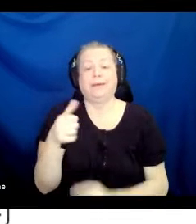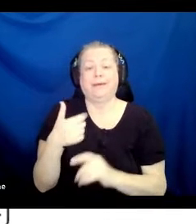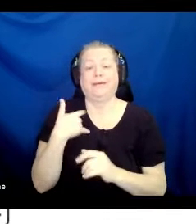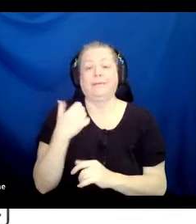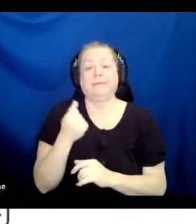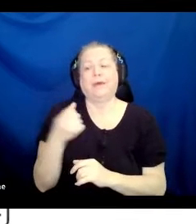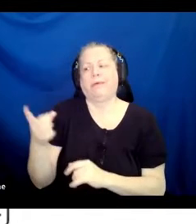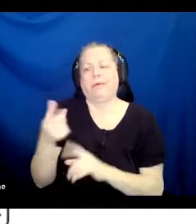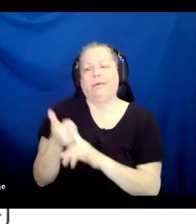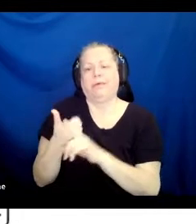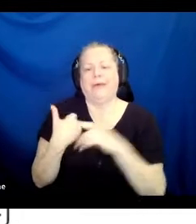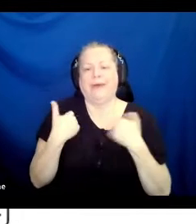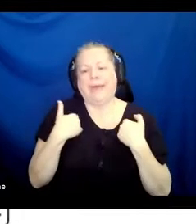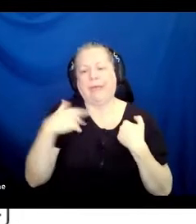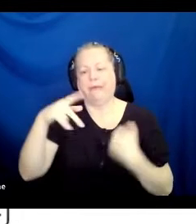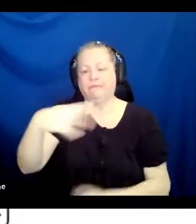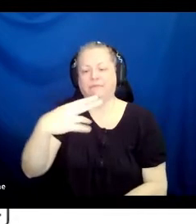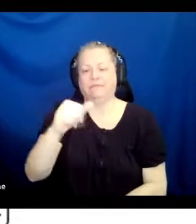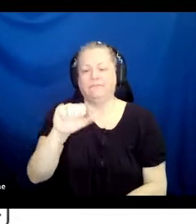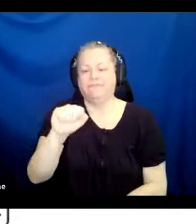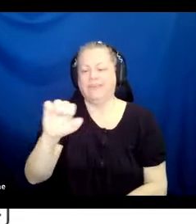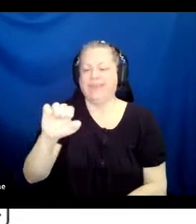phase 1 toolkit that has